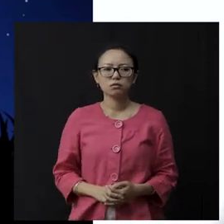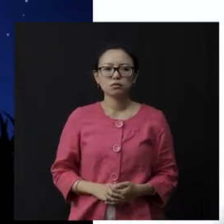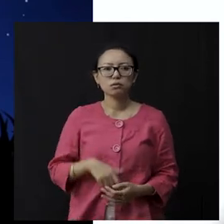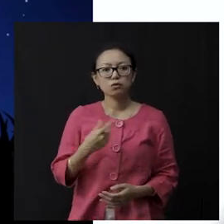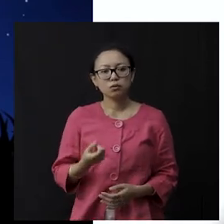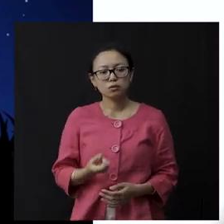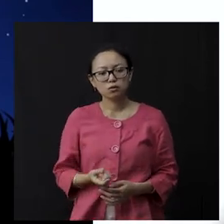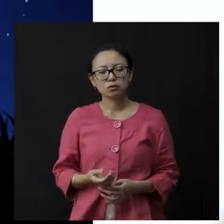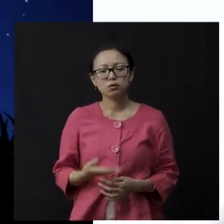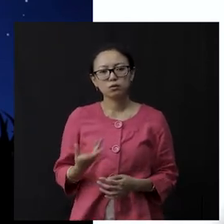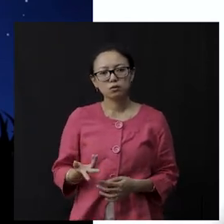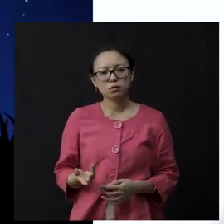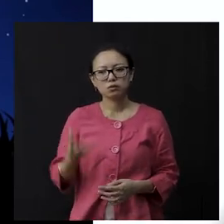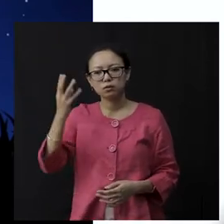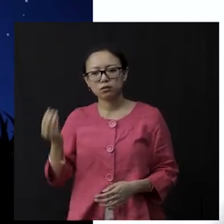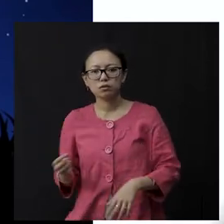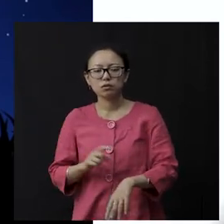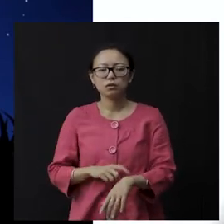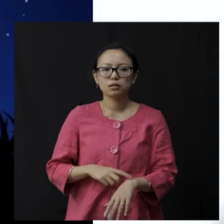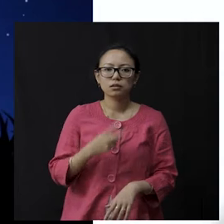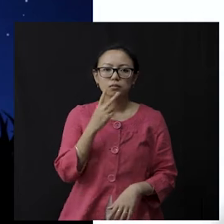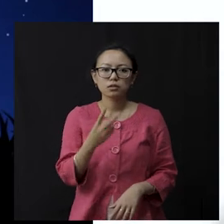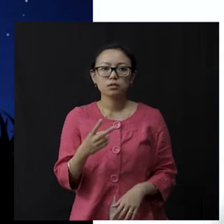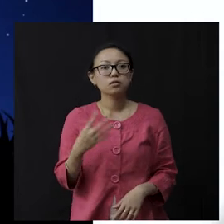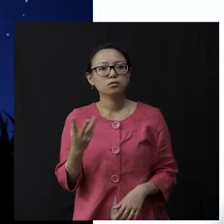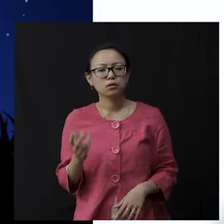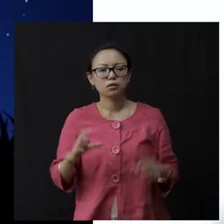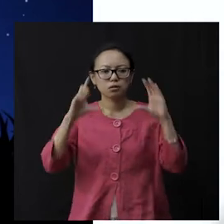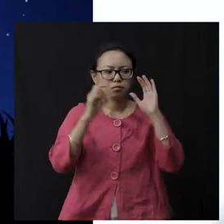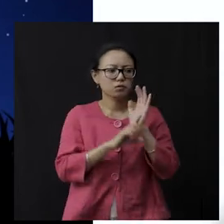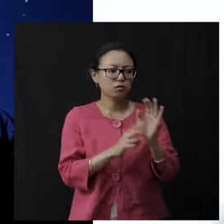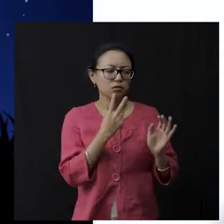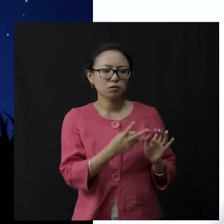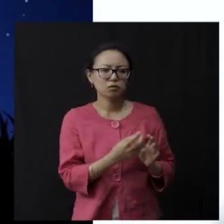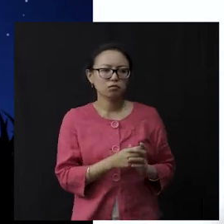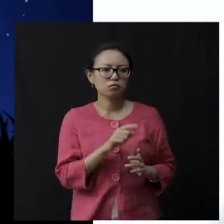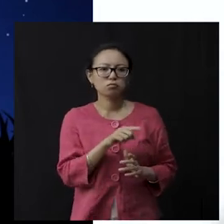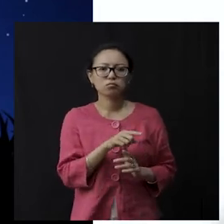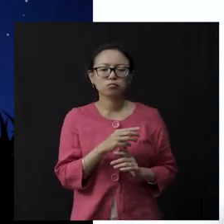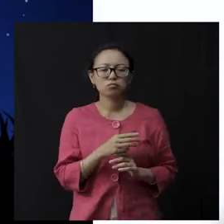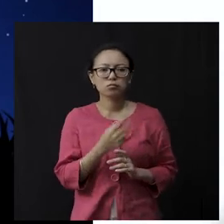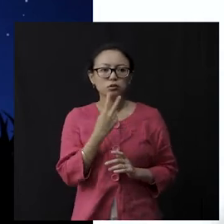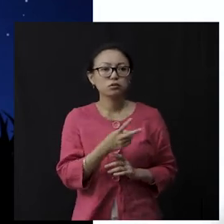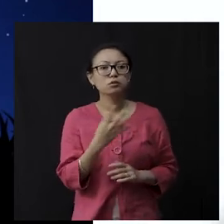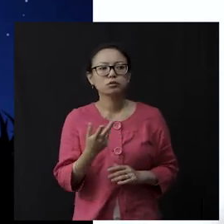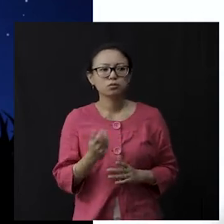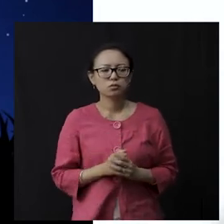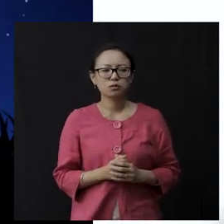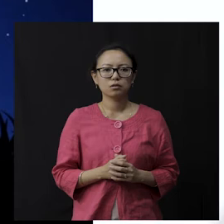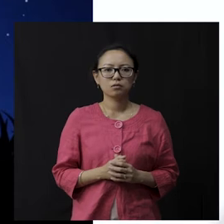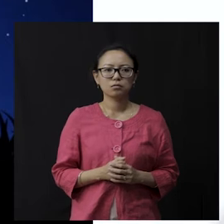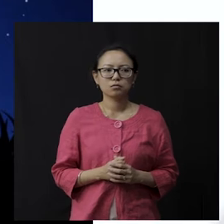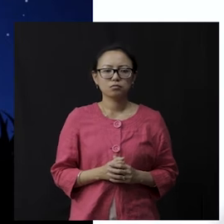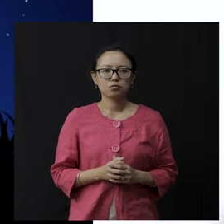at night, what do you see, children? See this picture at night? What do you see? Yes, it looks like something like